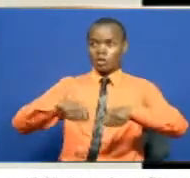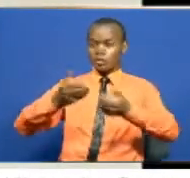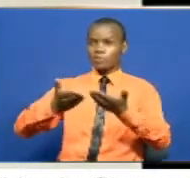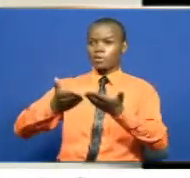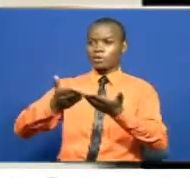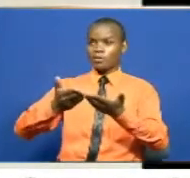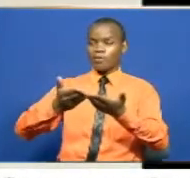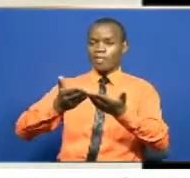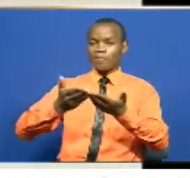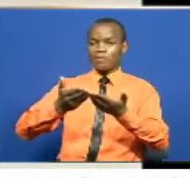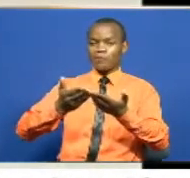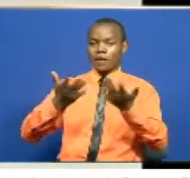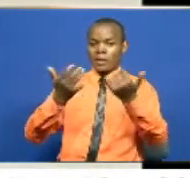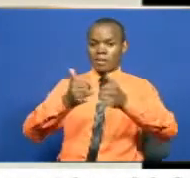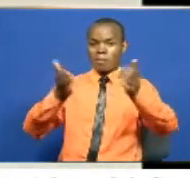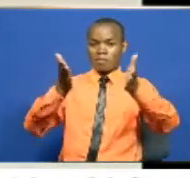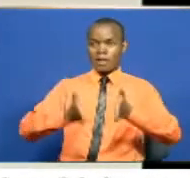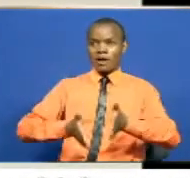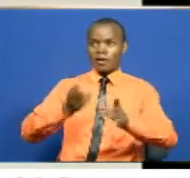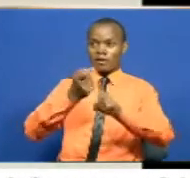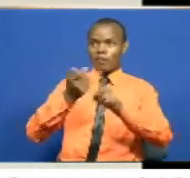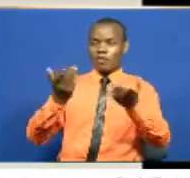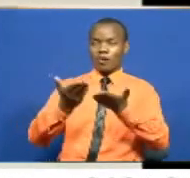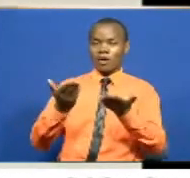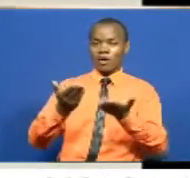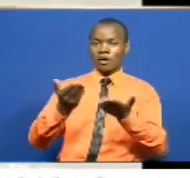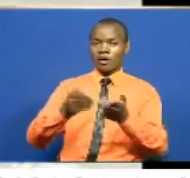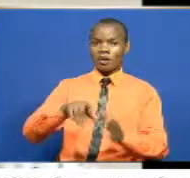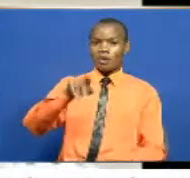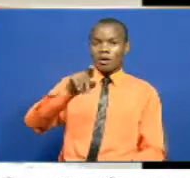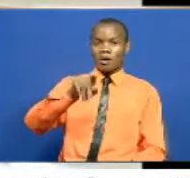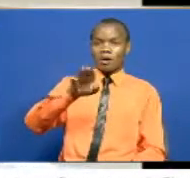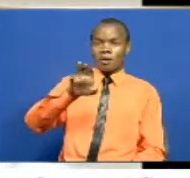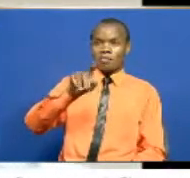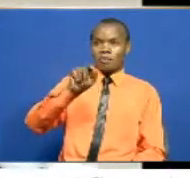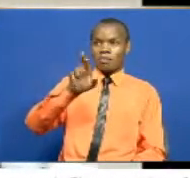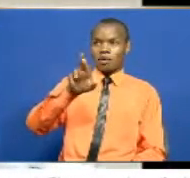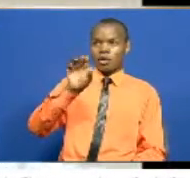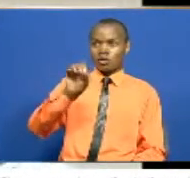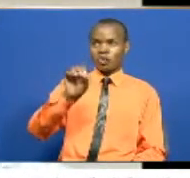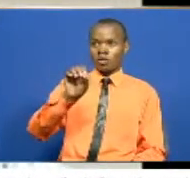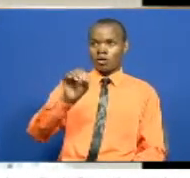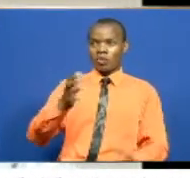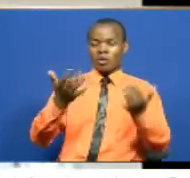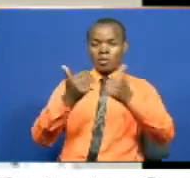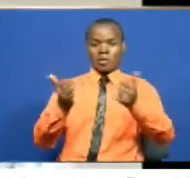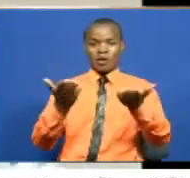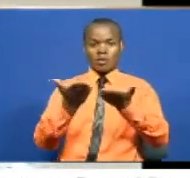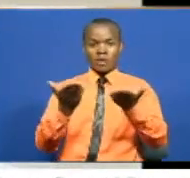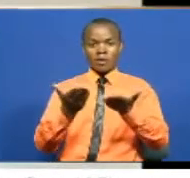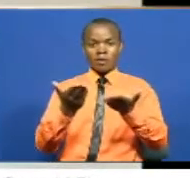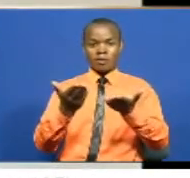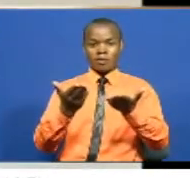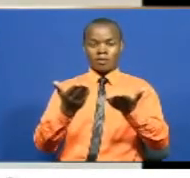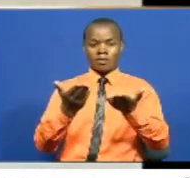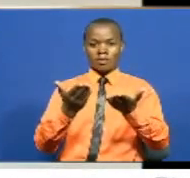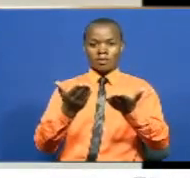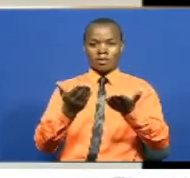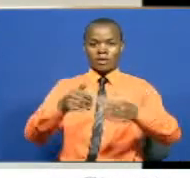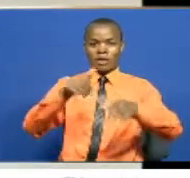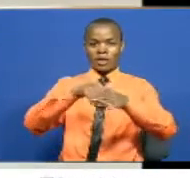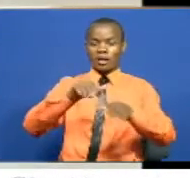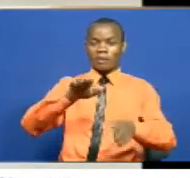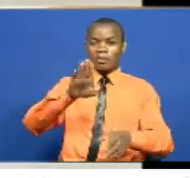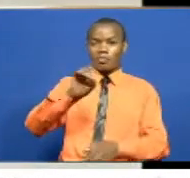the players from Petro Atletico de Luanda. As you know, Petro was supposed to play at Basketball African League. That's why